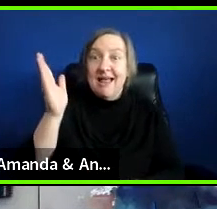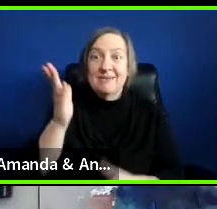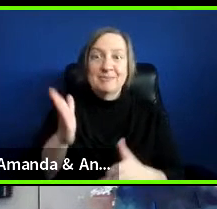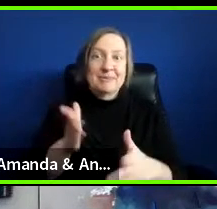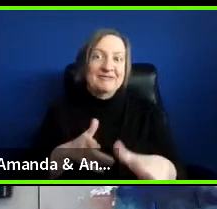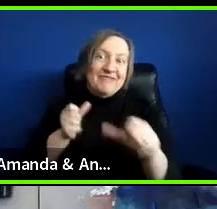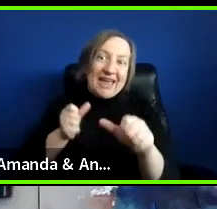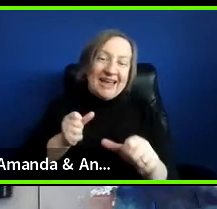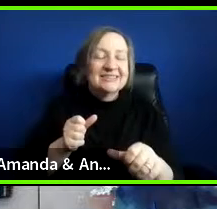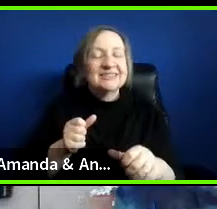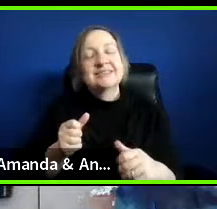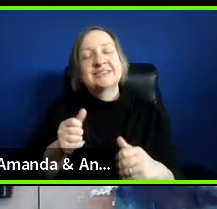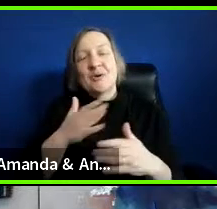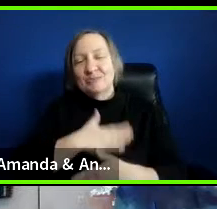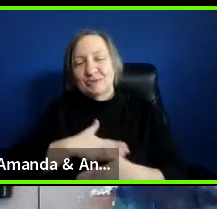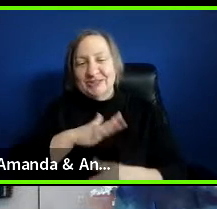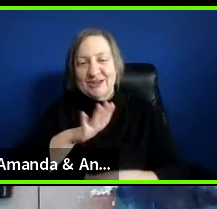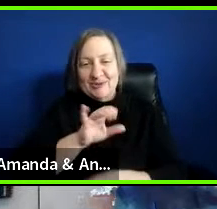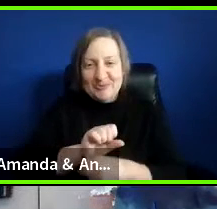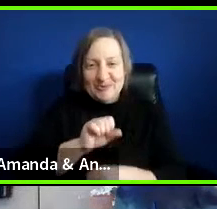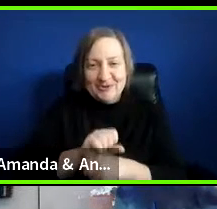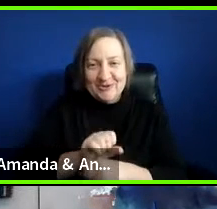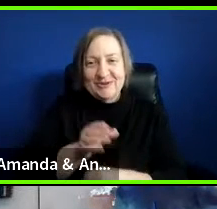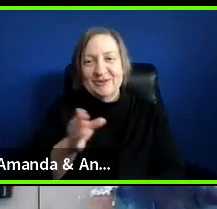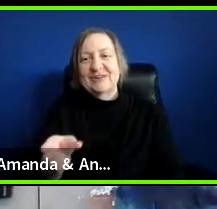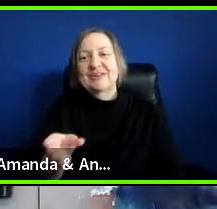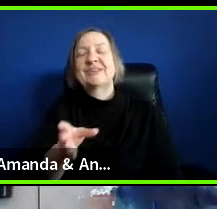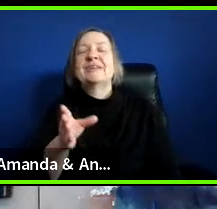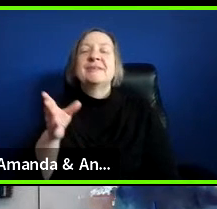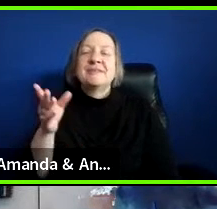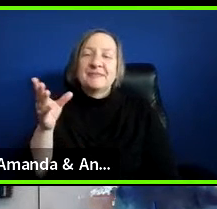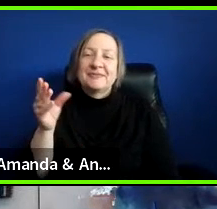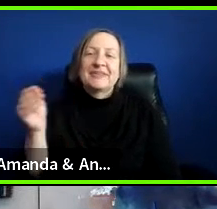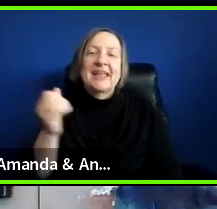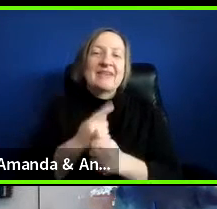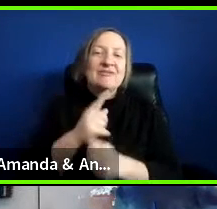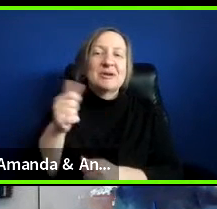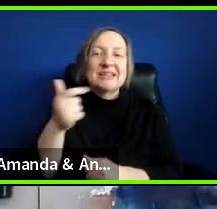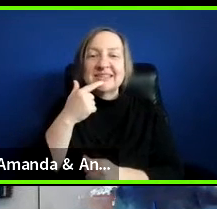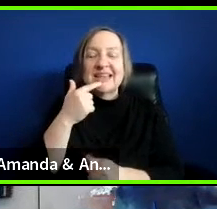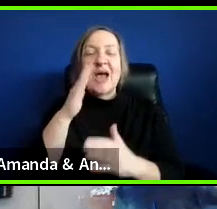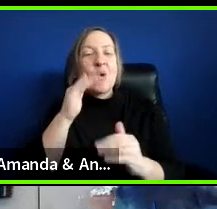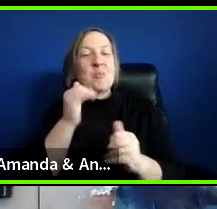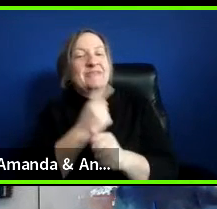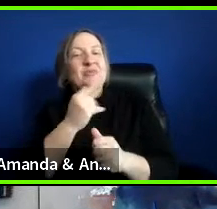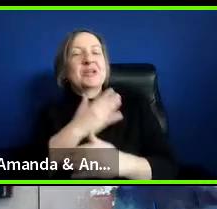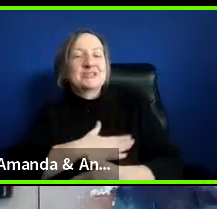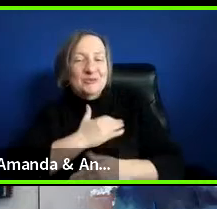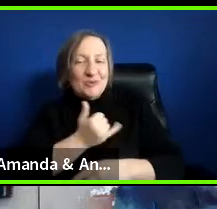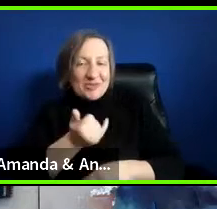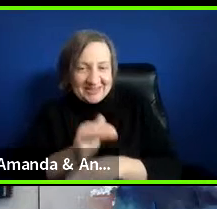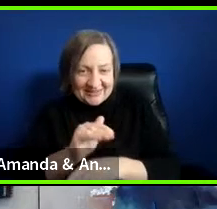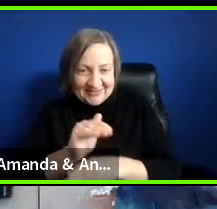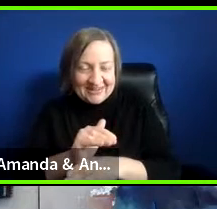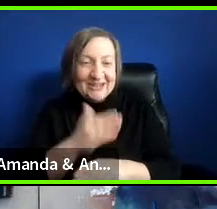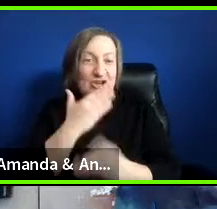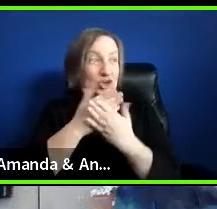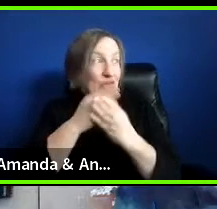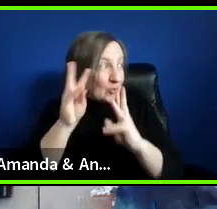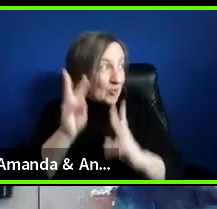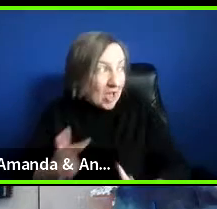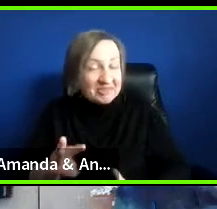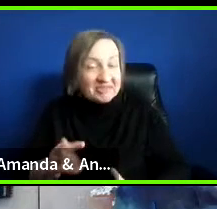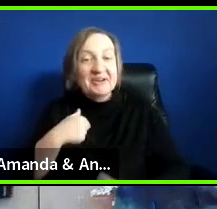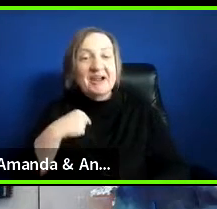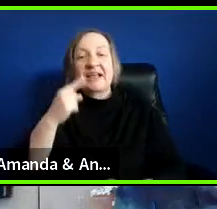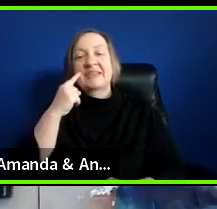little fast. So appreciate the work you do there. And just as everyone else said, I hope everyone can enjoy the evening and the good weather that I think